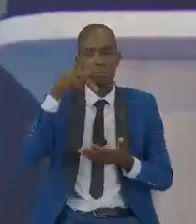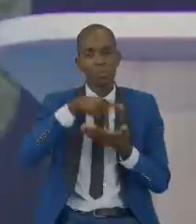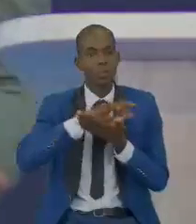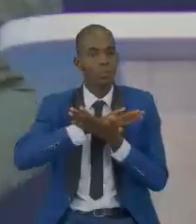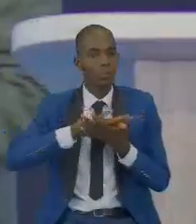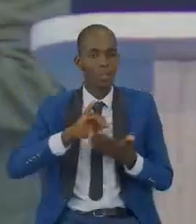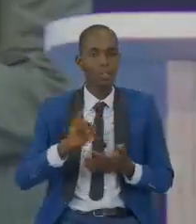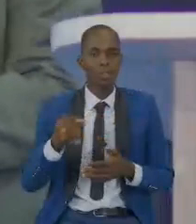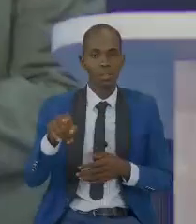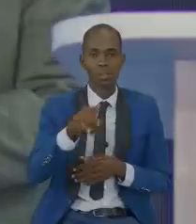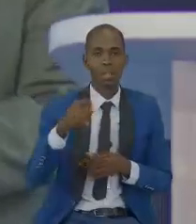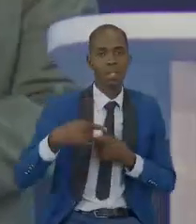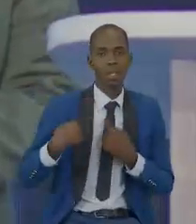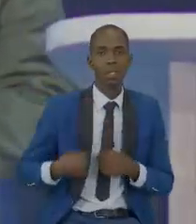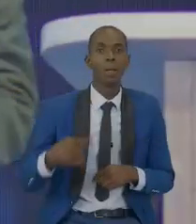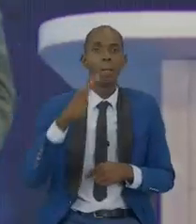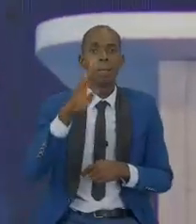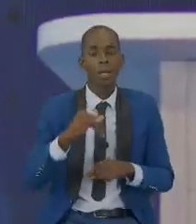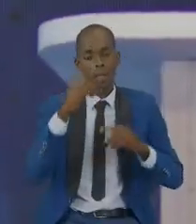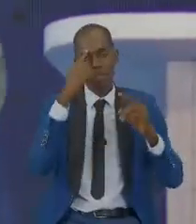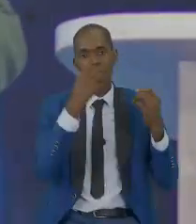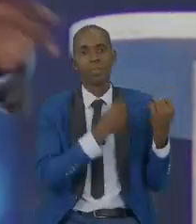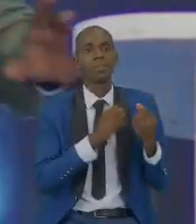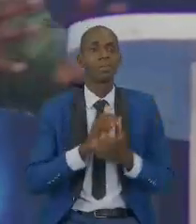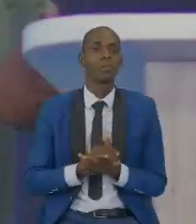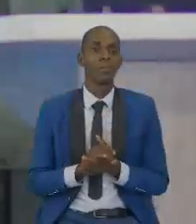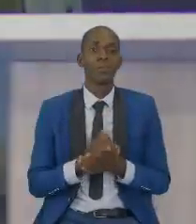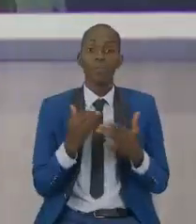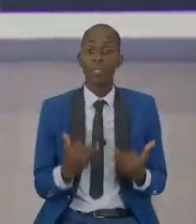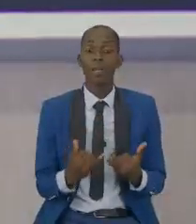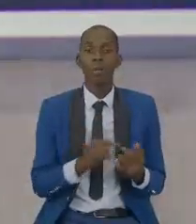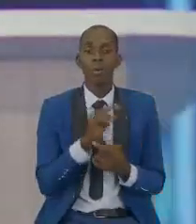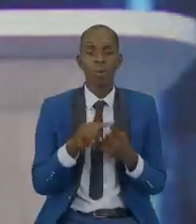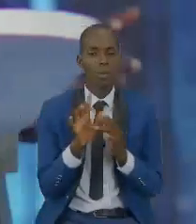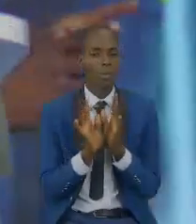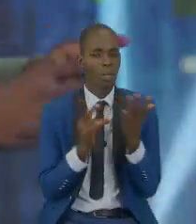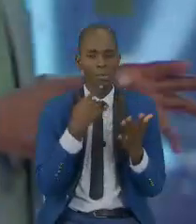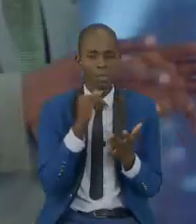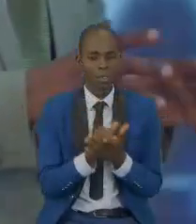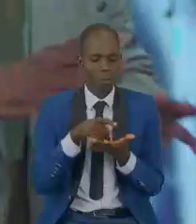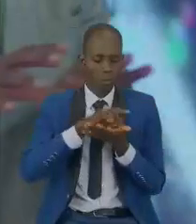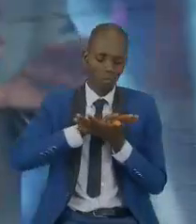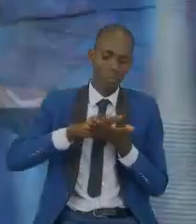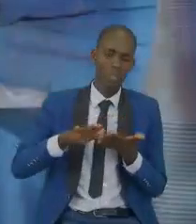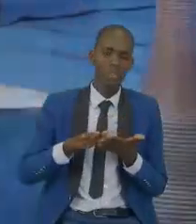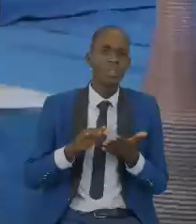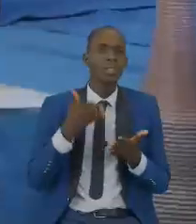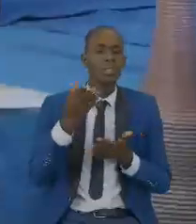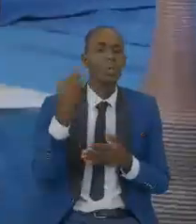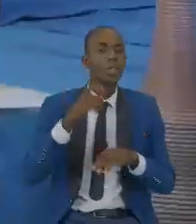Purifying their hearts by faith. Now, when it says purifying, there was a time